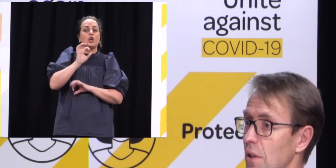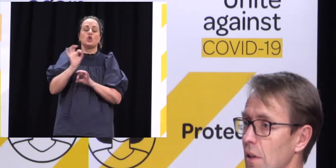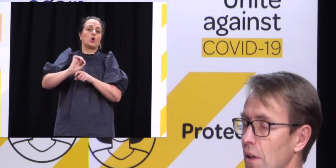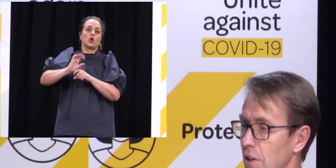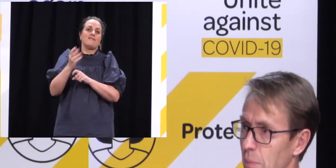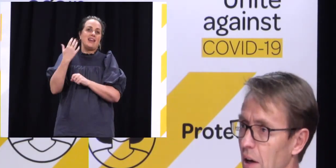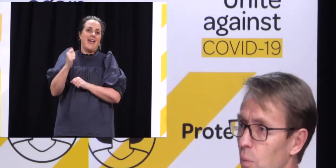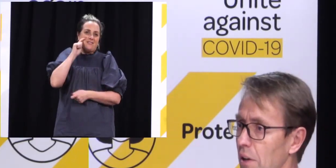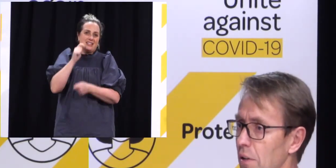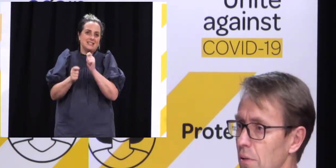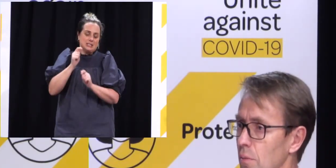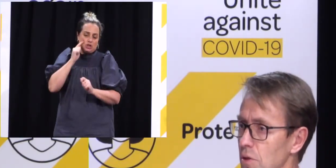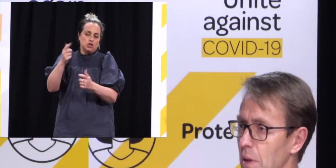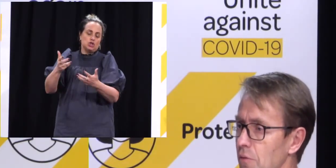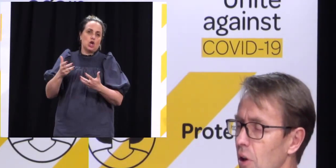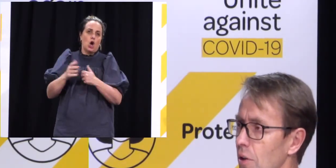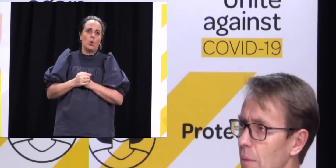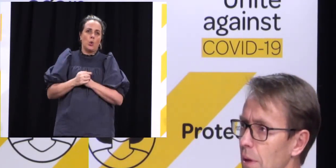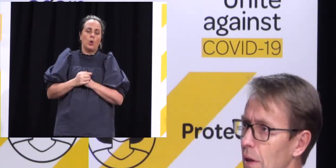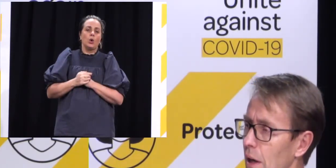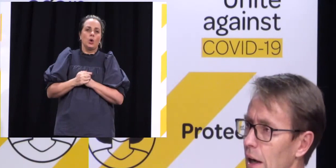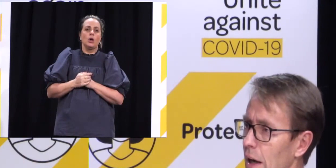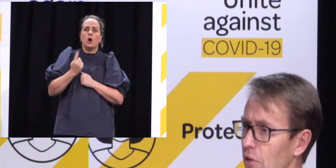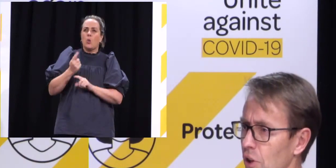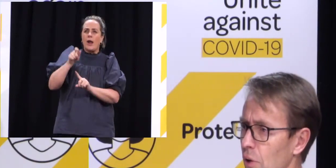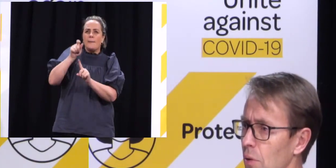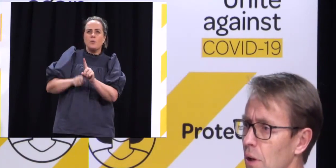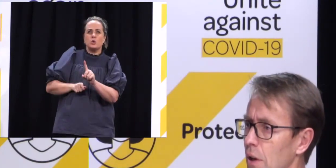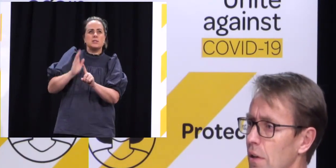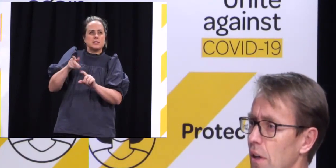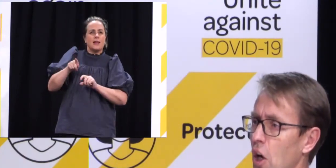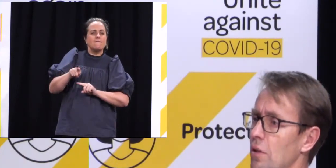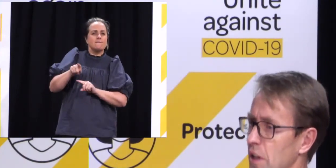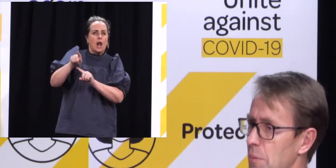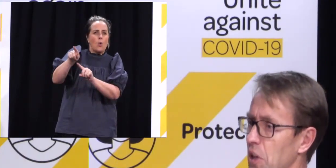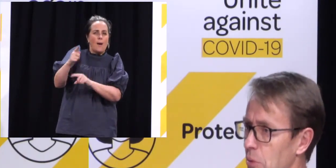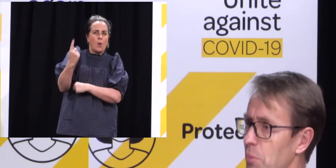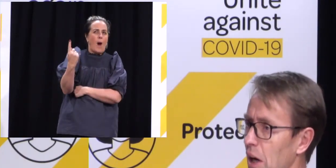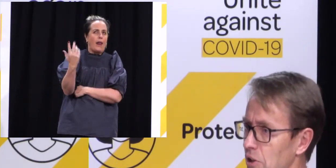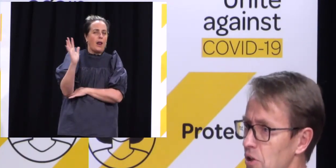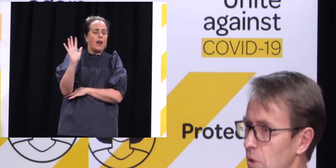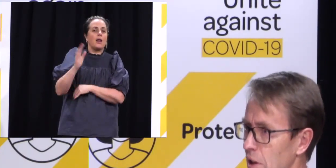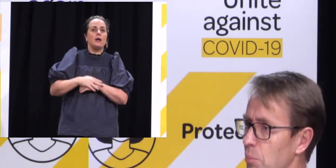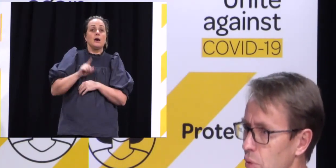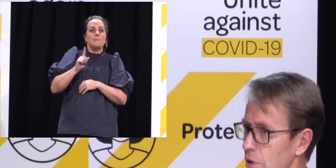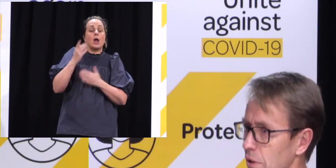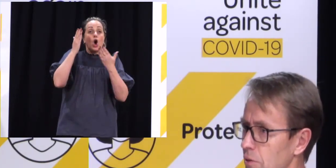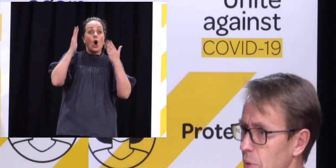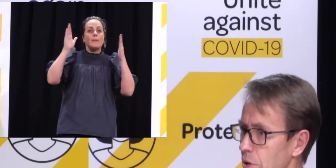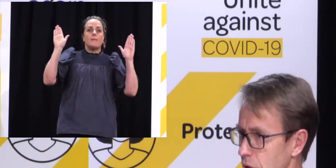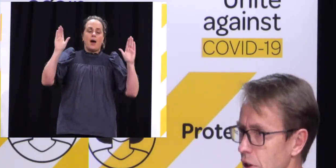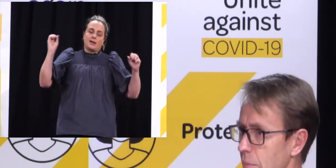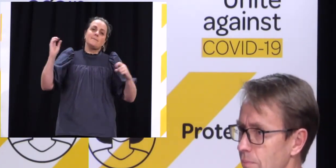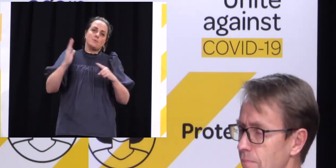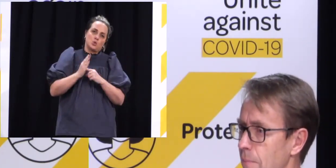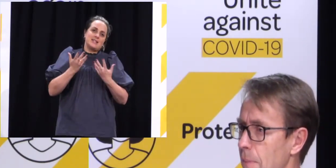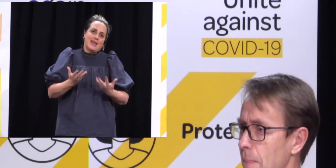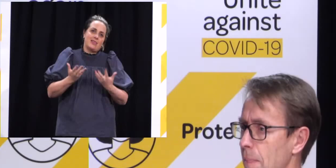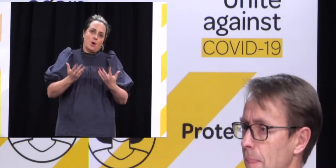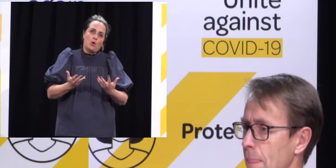once, I think bar one who was being followed up. So keeping open-minded is really important at this point in